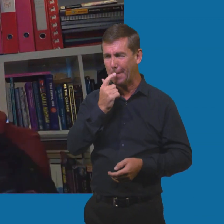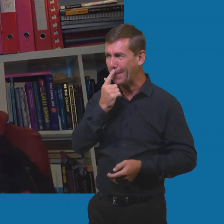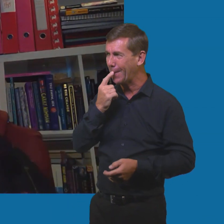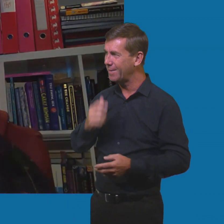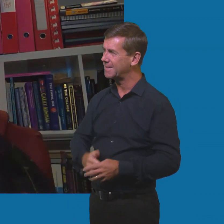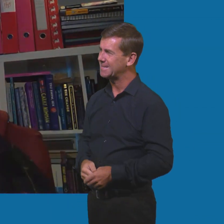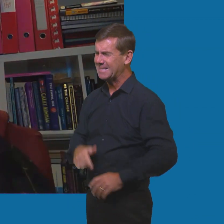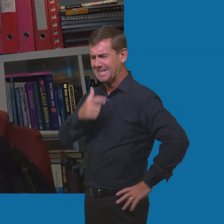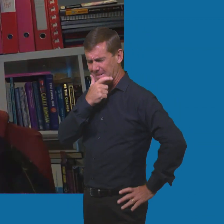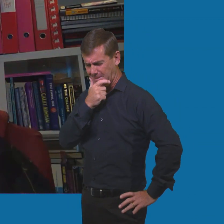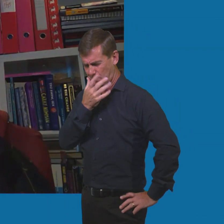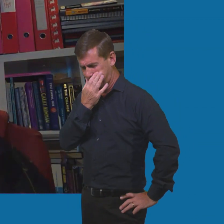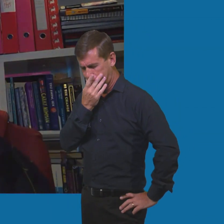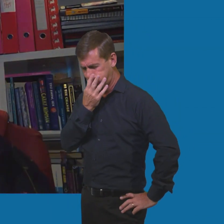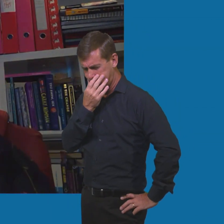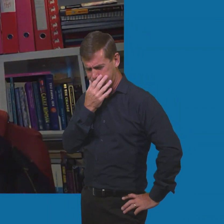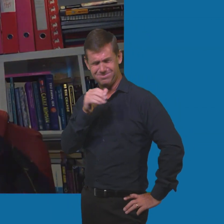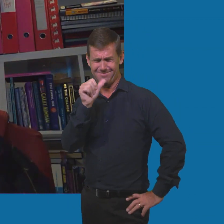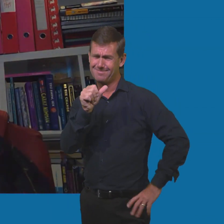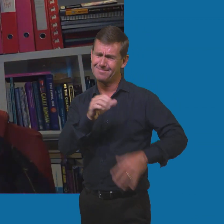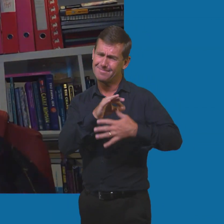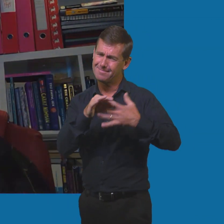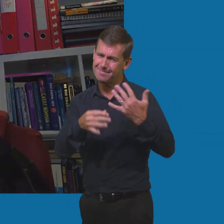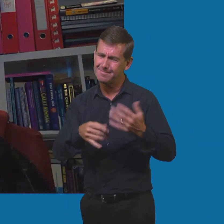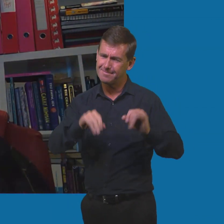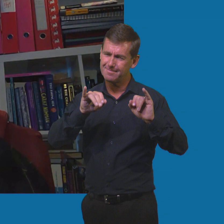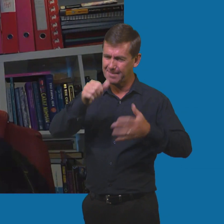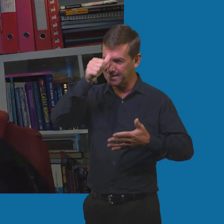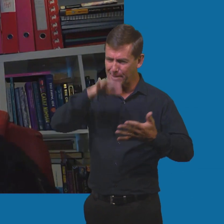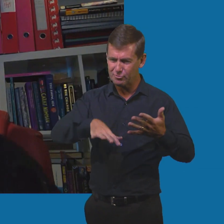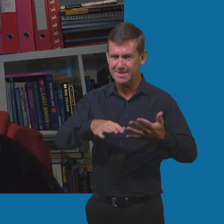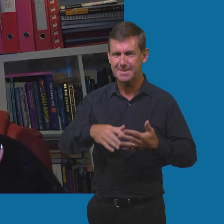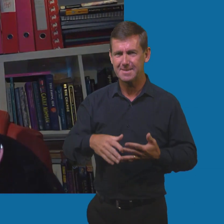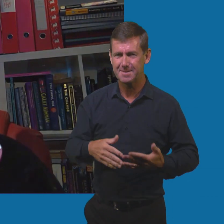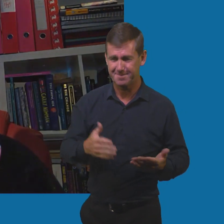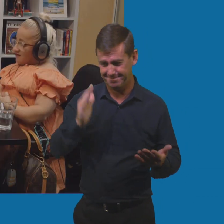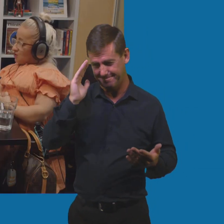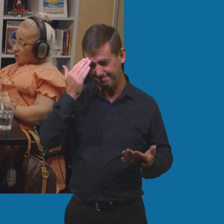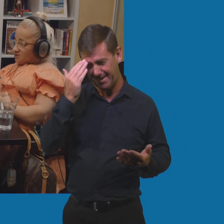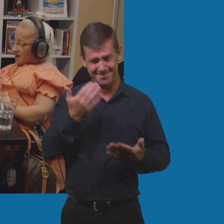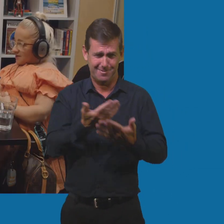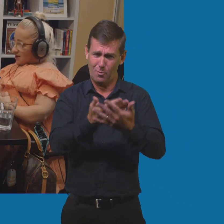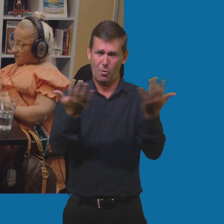Oh gosh, yeah, quite a few. I decided, I mean, like, who hasn't? Let's face it. We haven't got all day, my